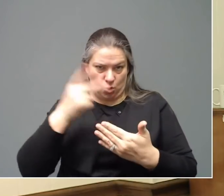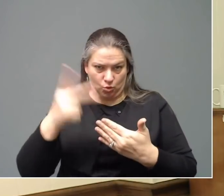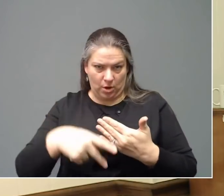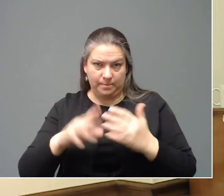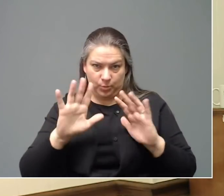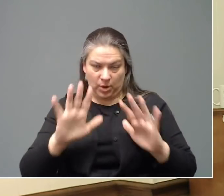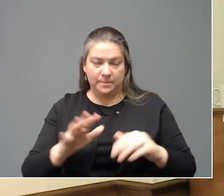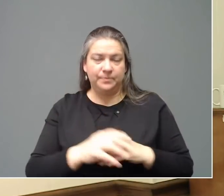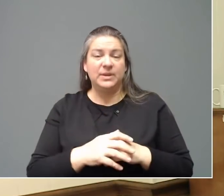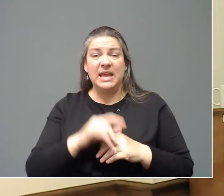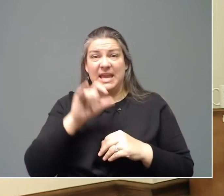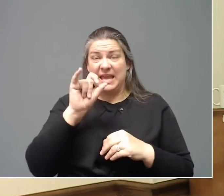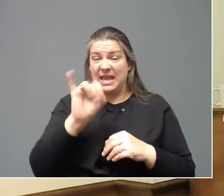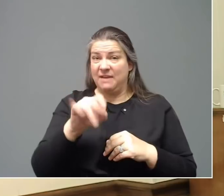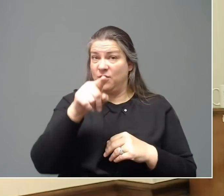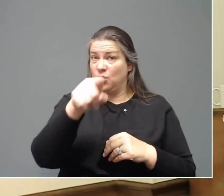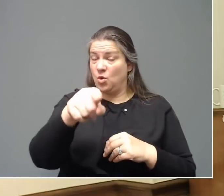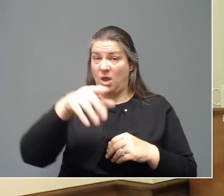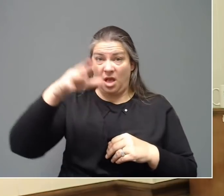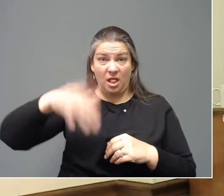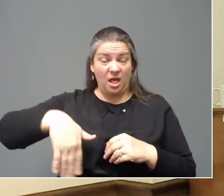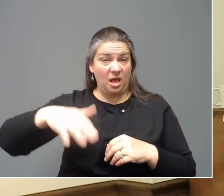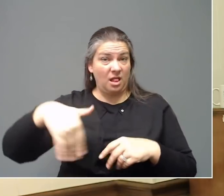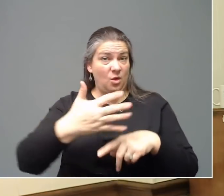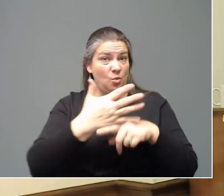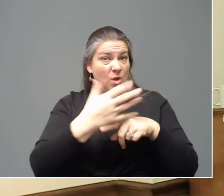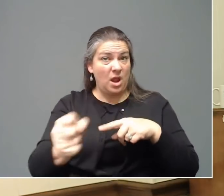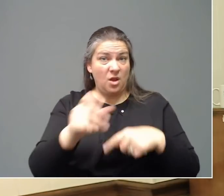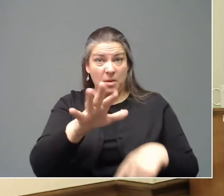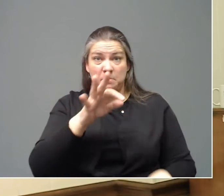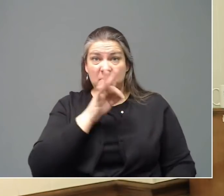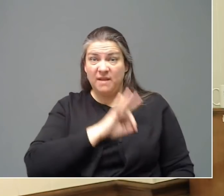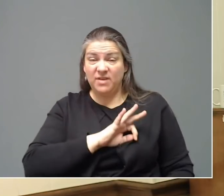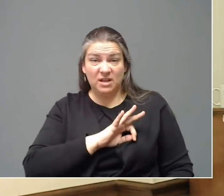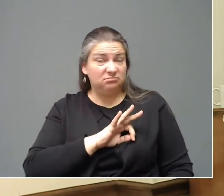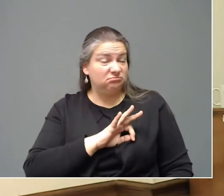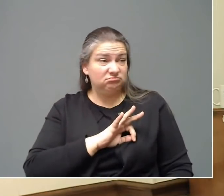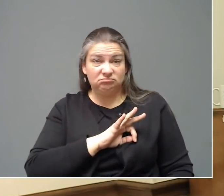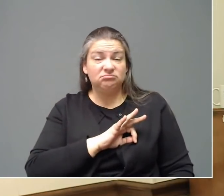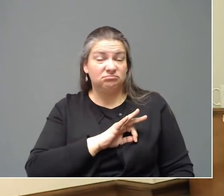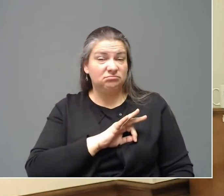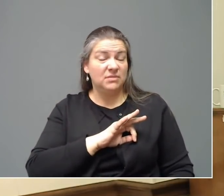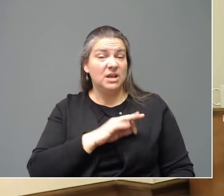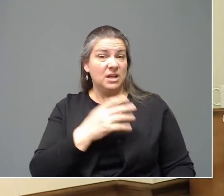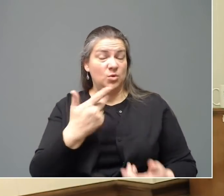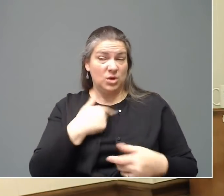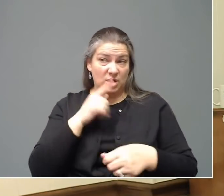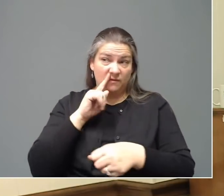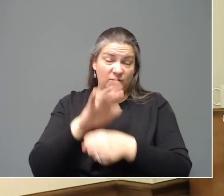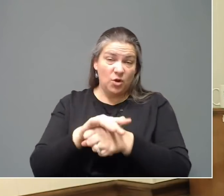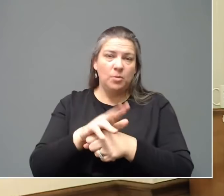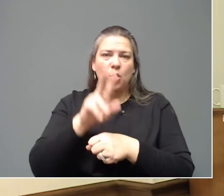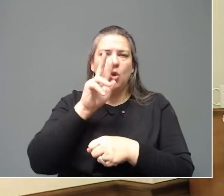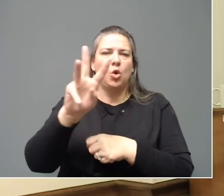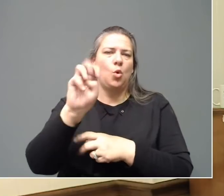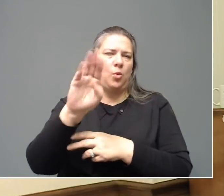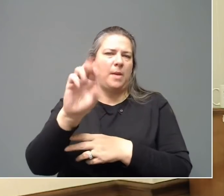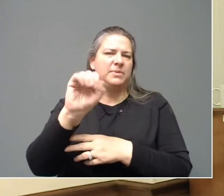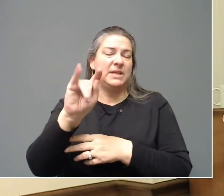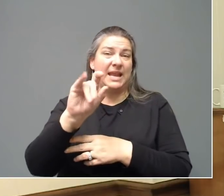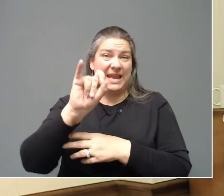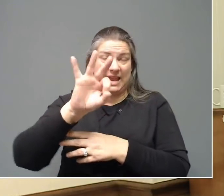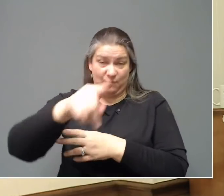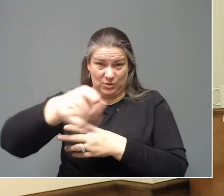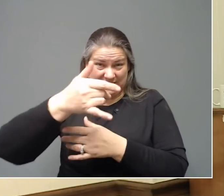had not run out of benefits, and we can confirm this and give more information on the website, if you still had weeks